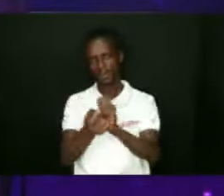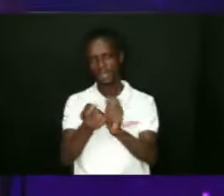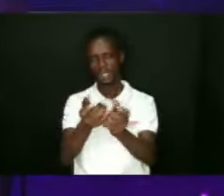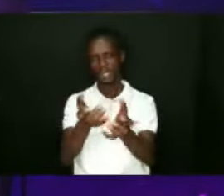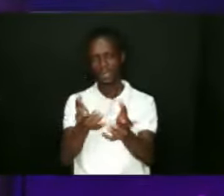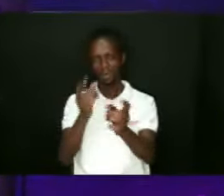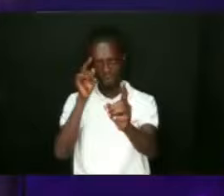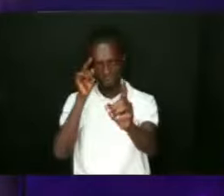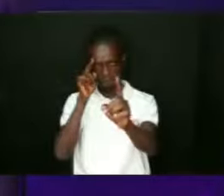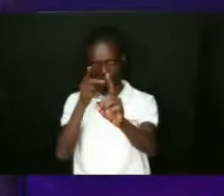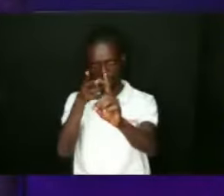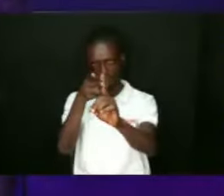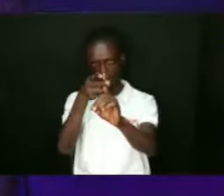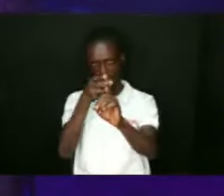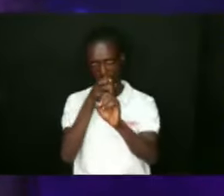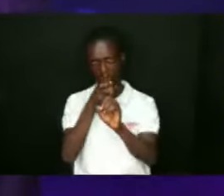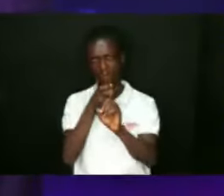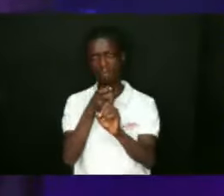achieve,